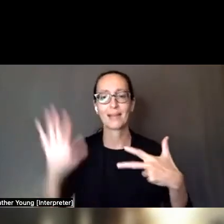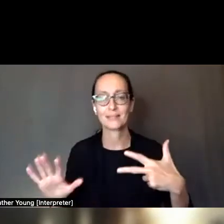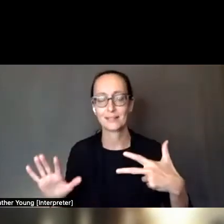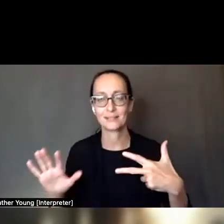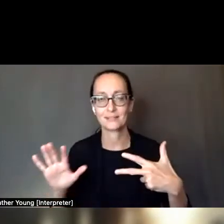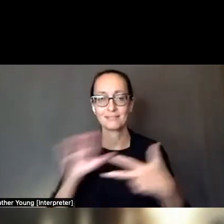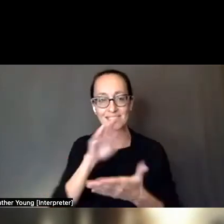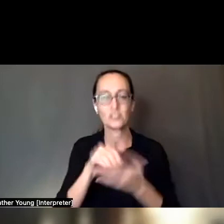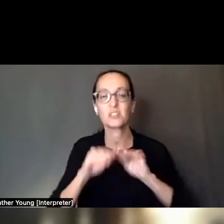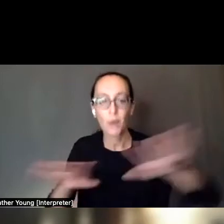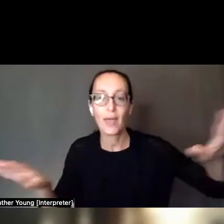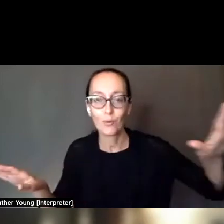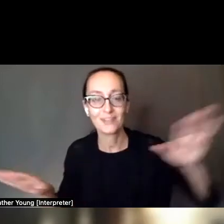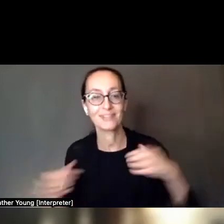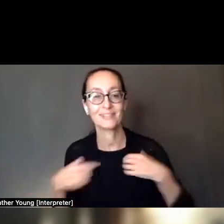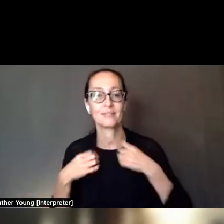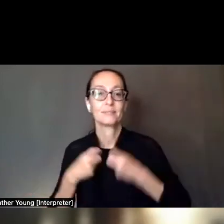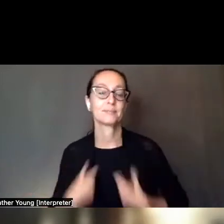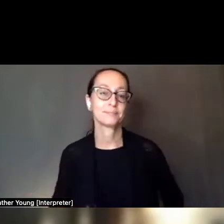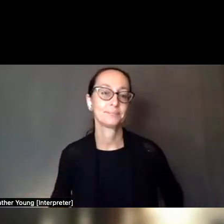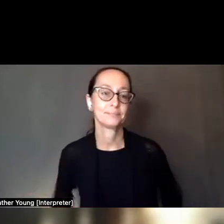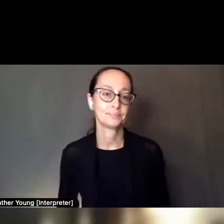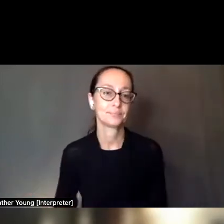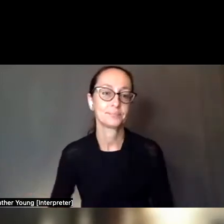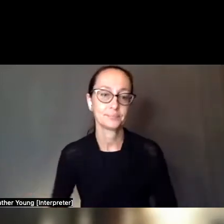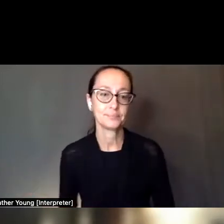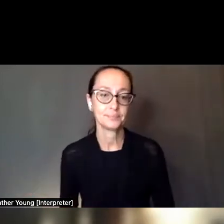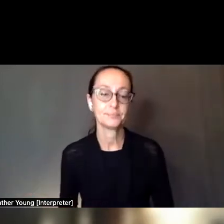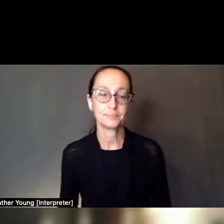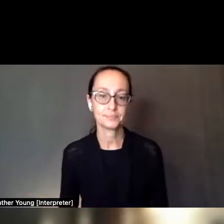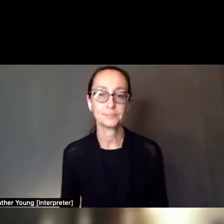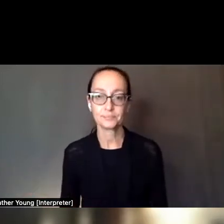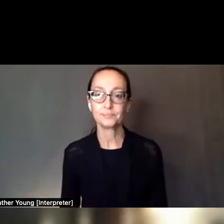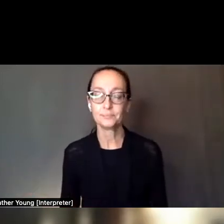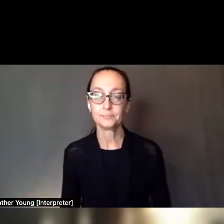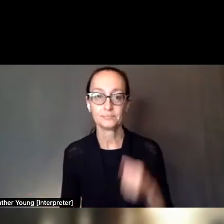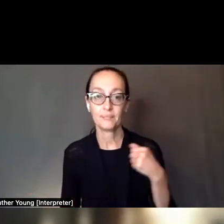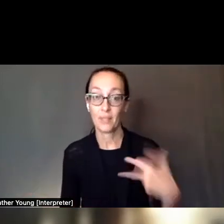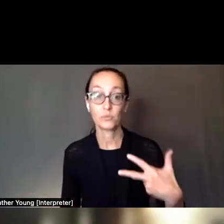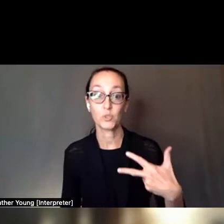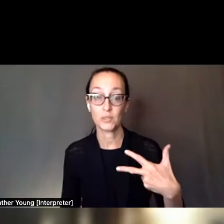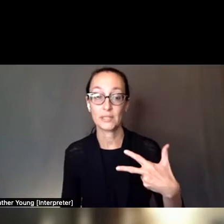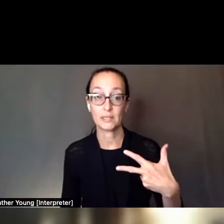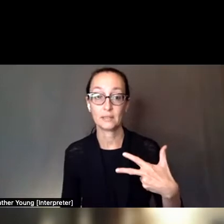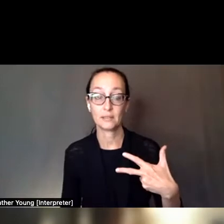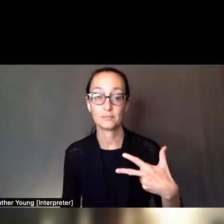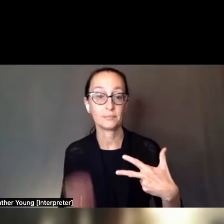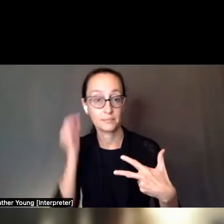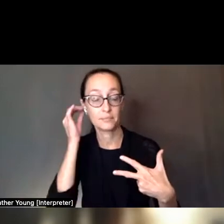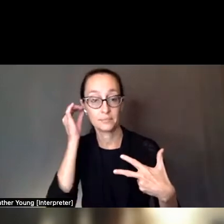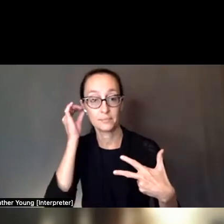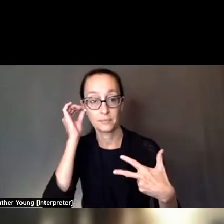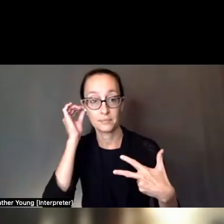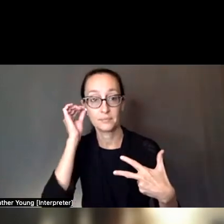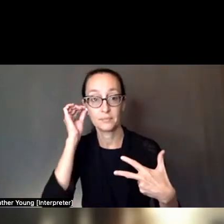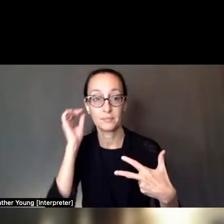out through the state. And so these 3 are actually members of American Cochlear Implant